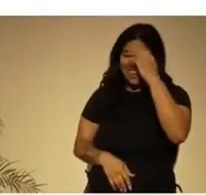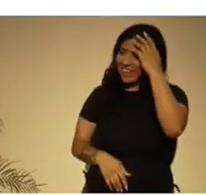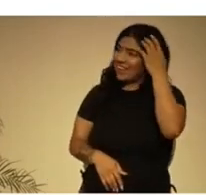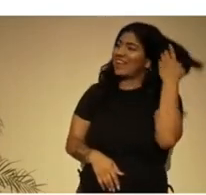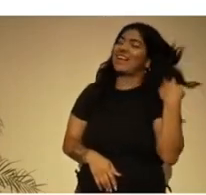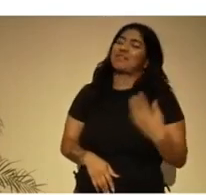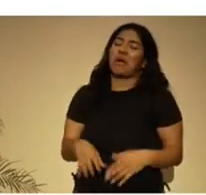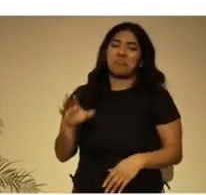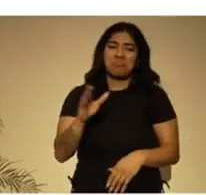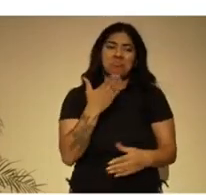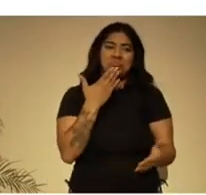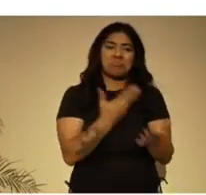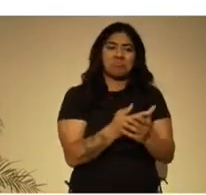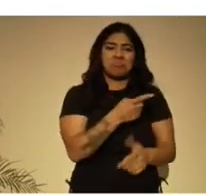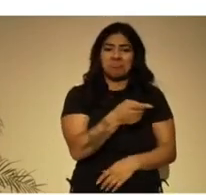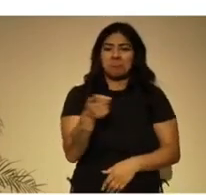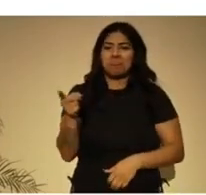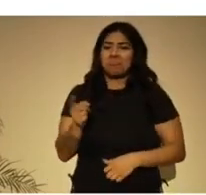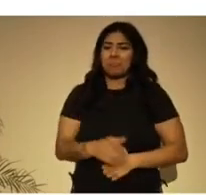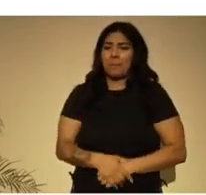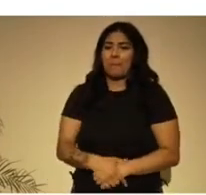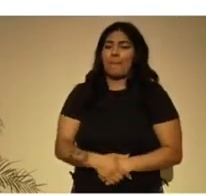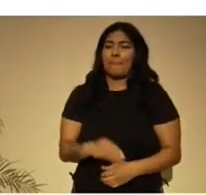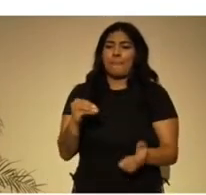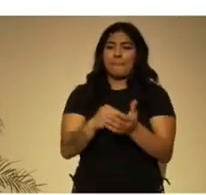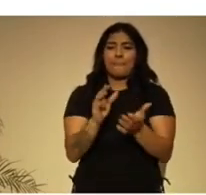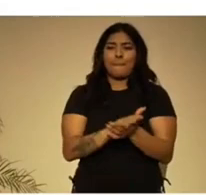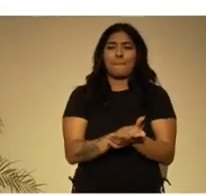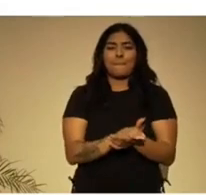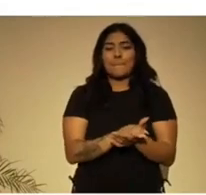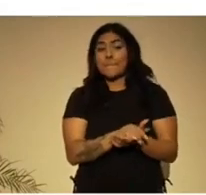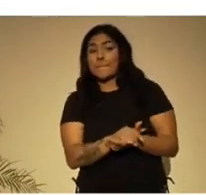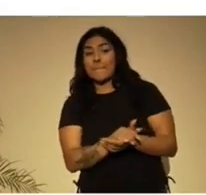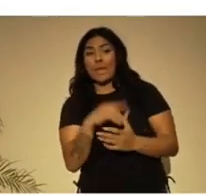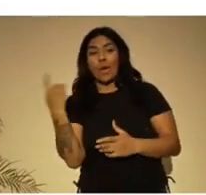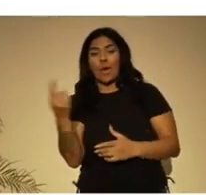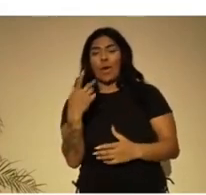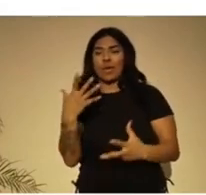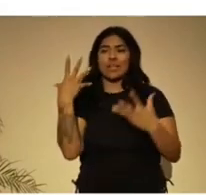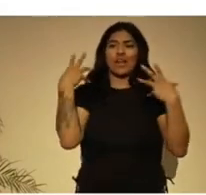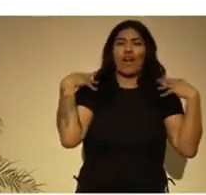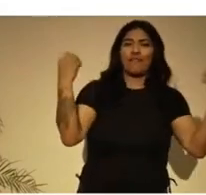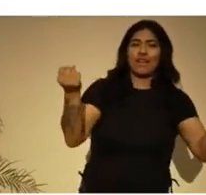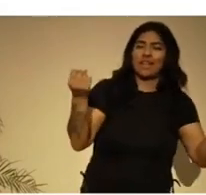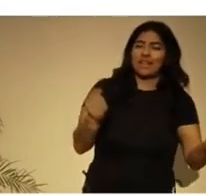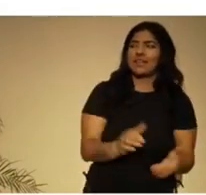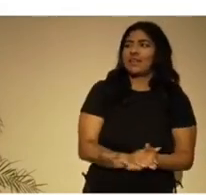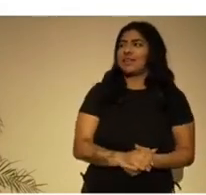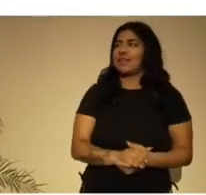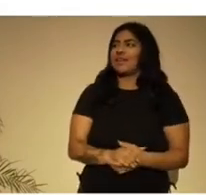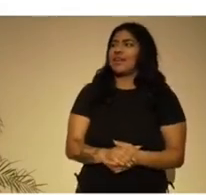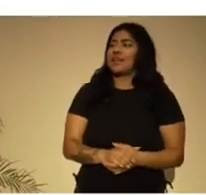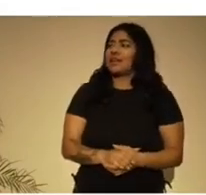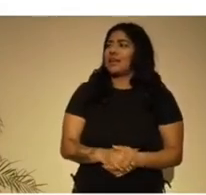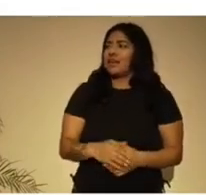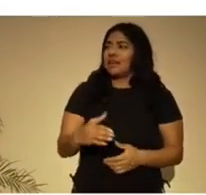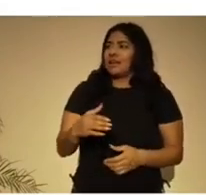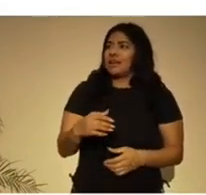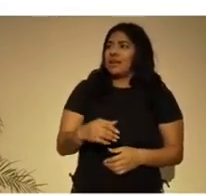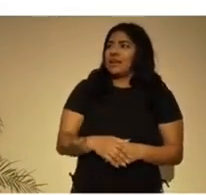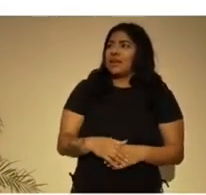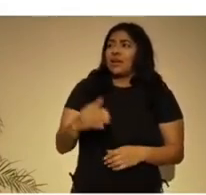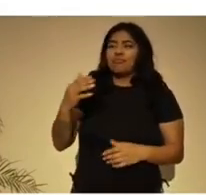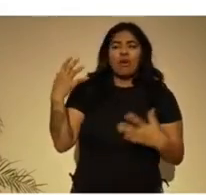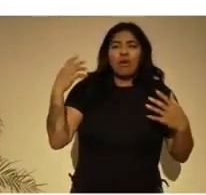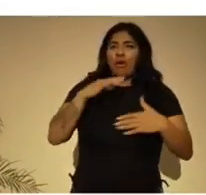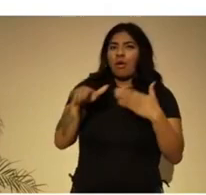But kudos to that. Anyone, you know, take notes on the people that are always confident. Always confident, and know that as long as we are